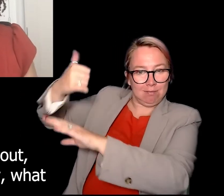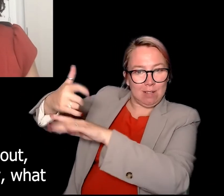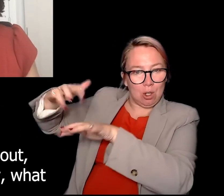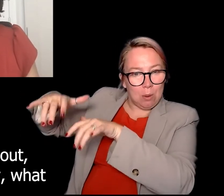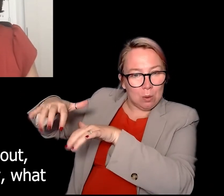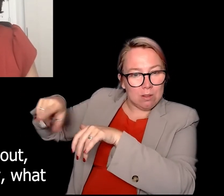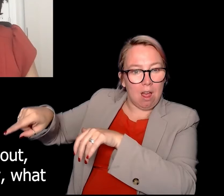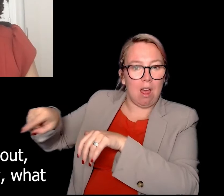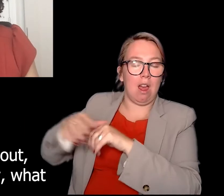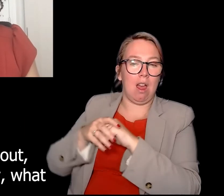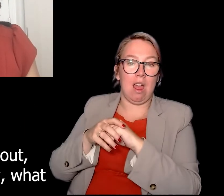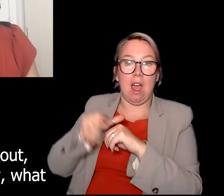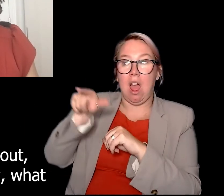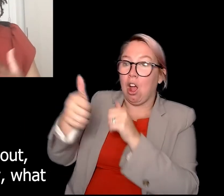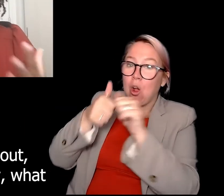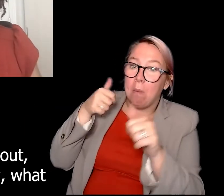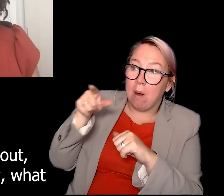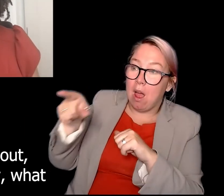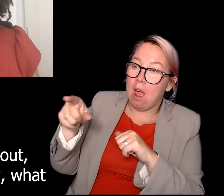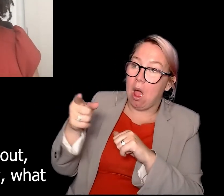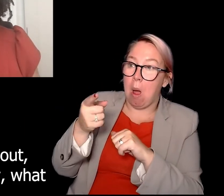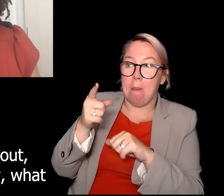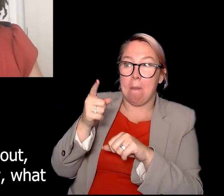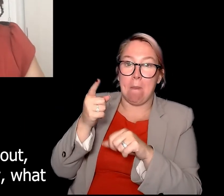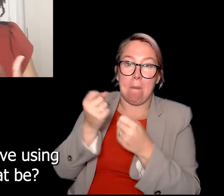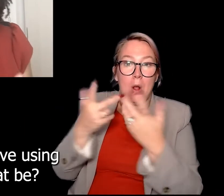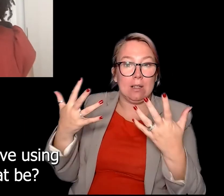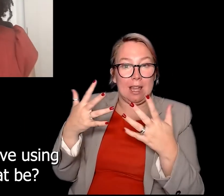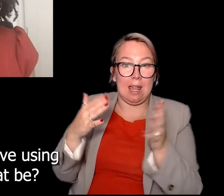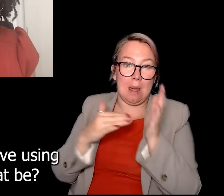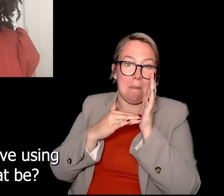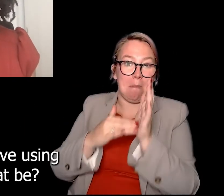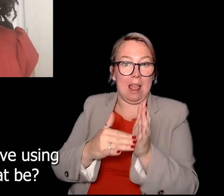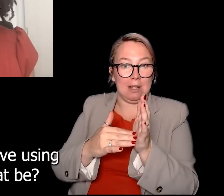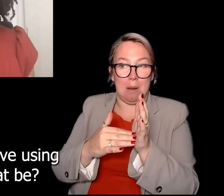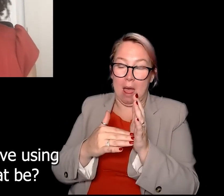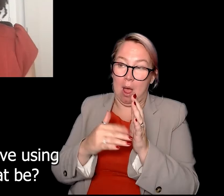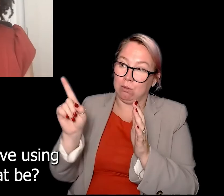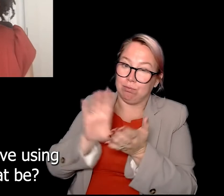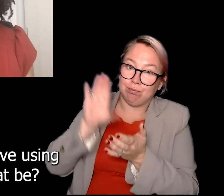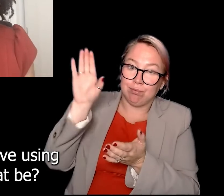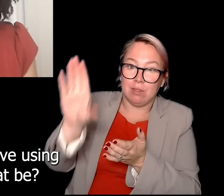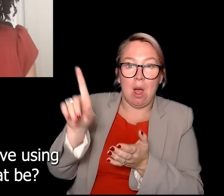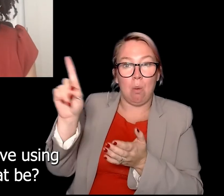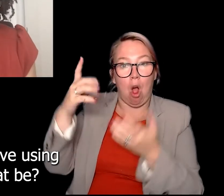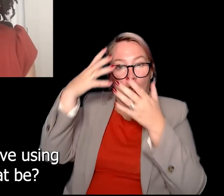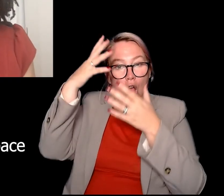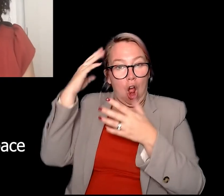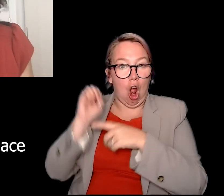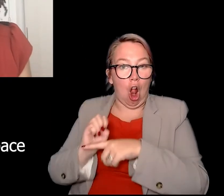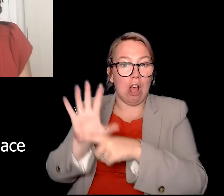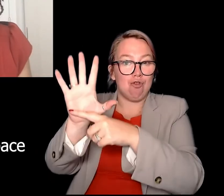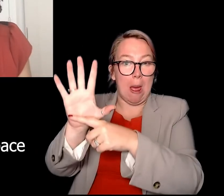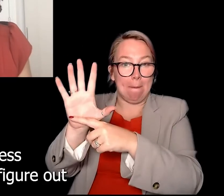so being able to figure out, hey, you know, Fortune 500 company, what multi-million dollar can we solve using holograms? What could that